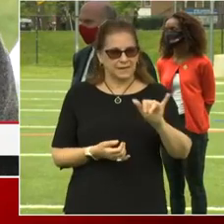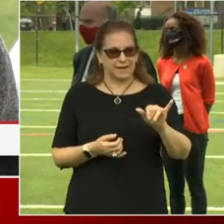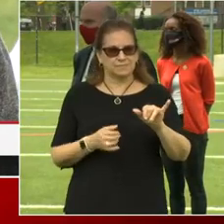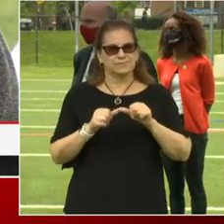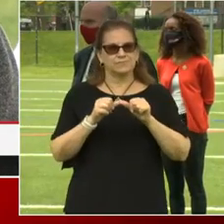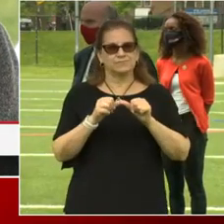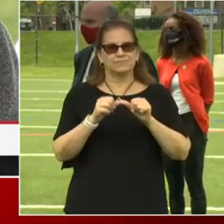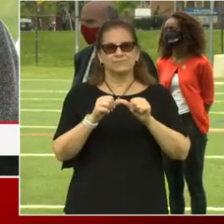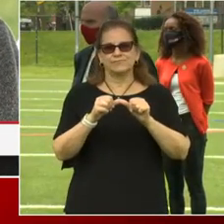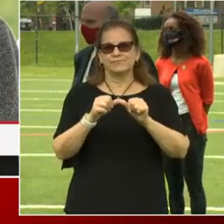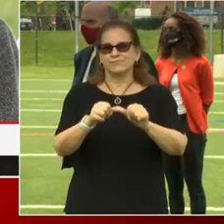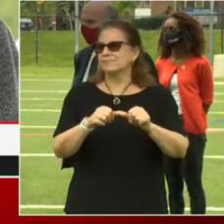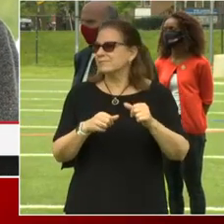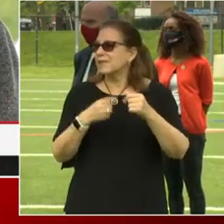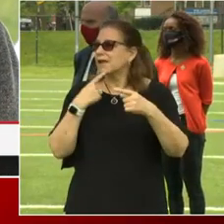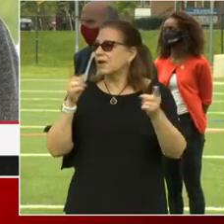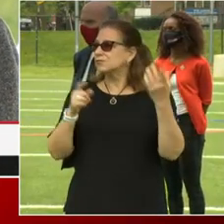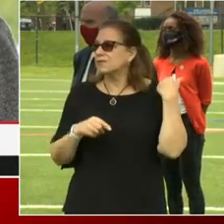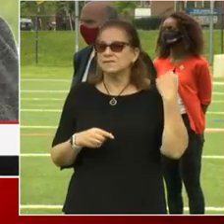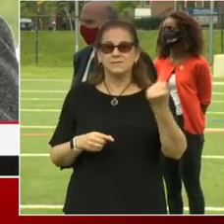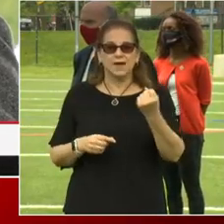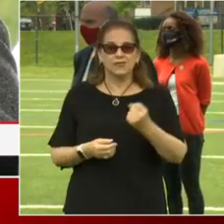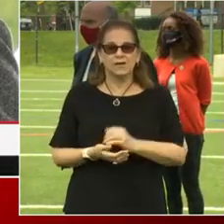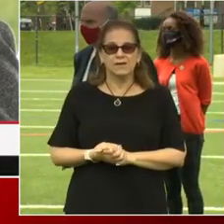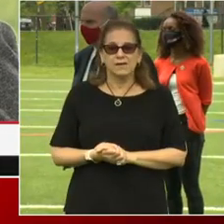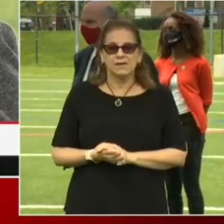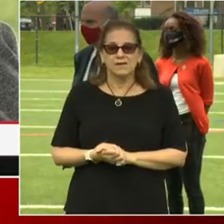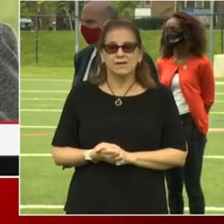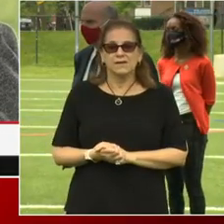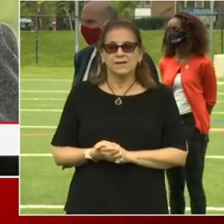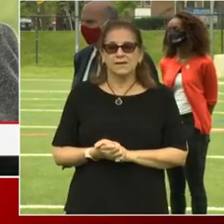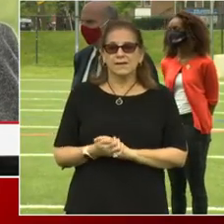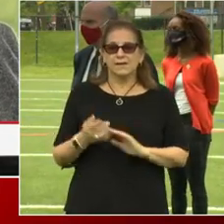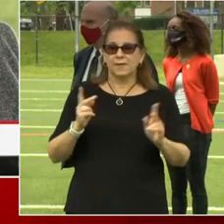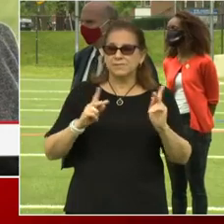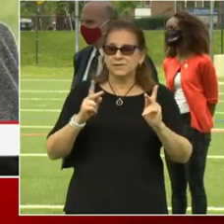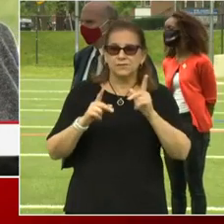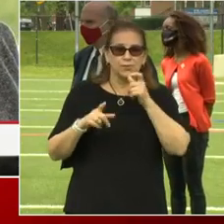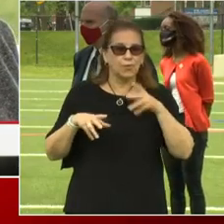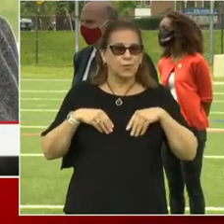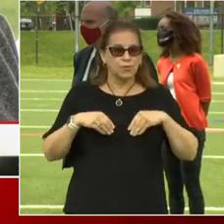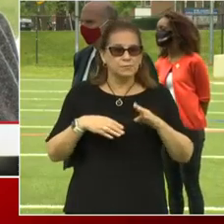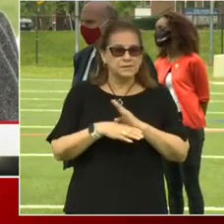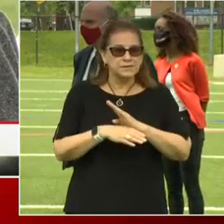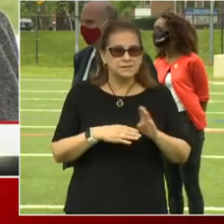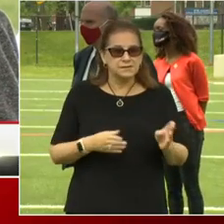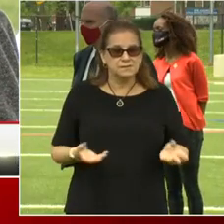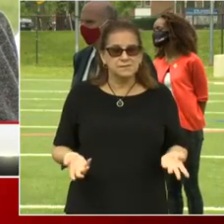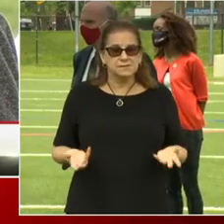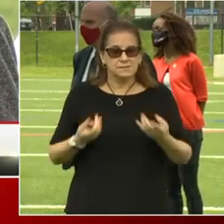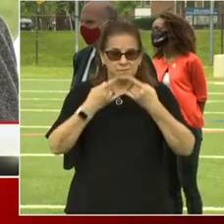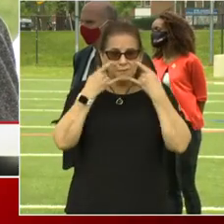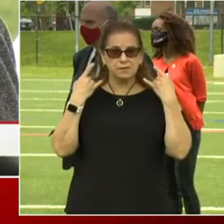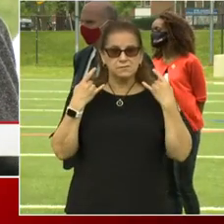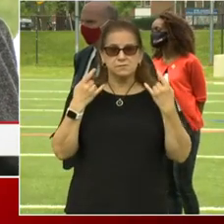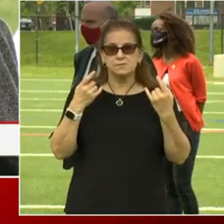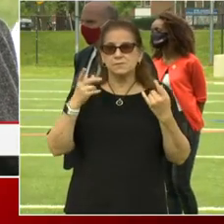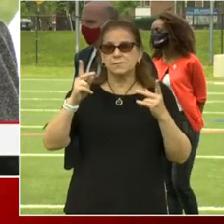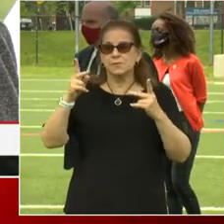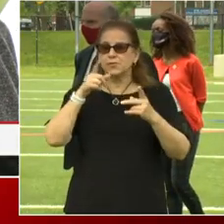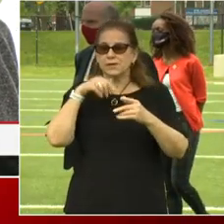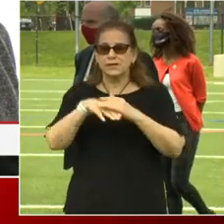Saturday. Can you just clarify for people who are business owners who wonder, should I tell someone to put on a mask if they come into my